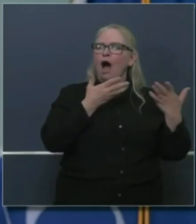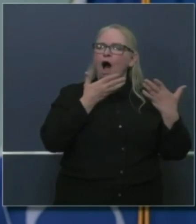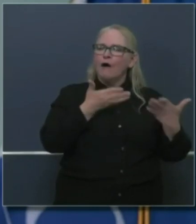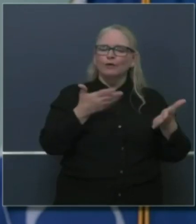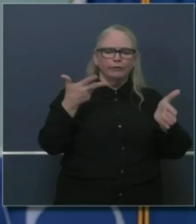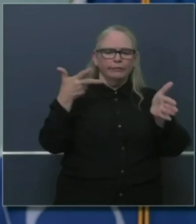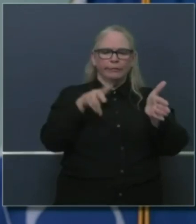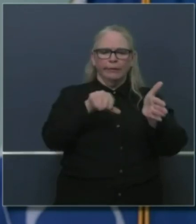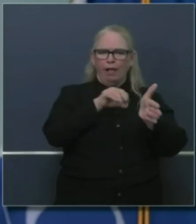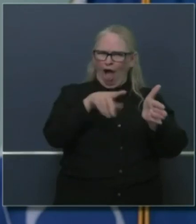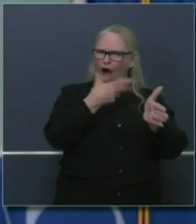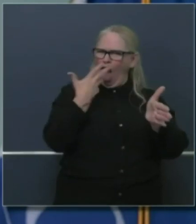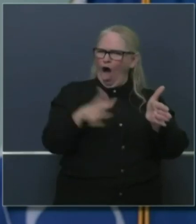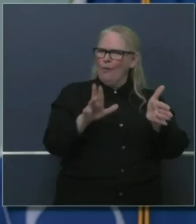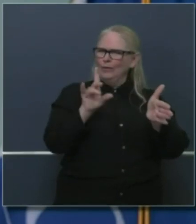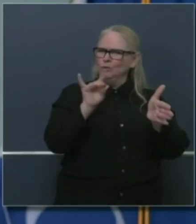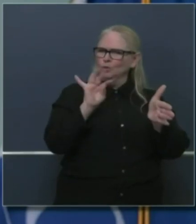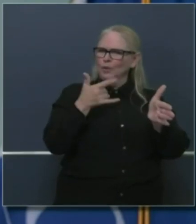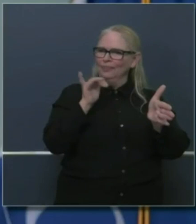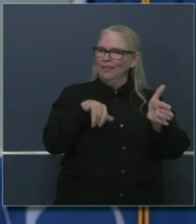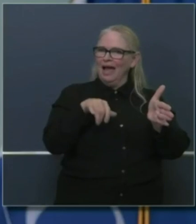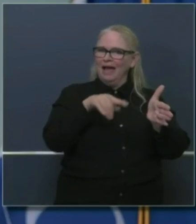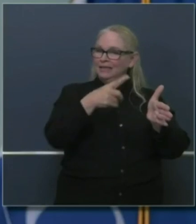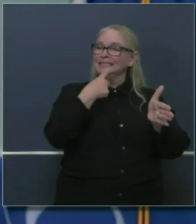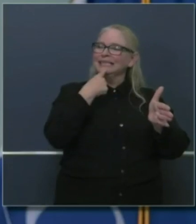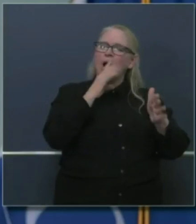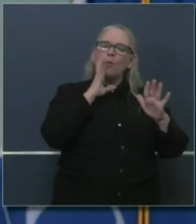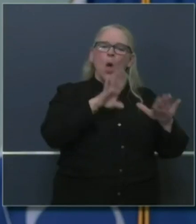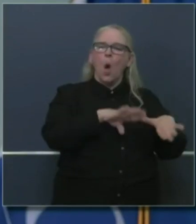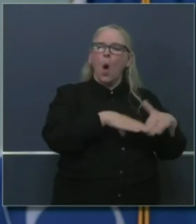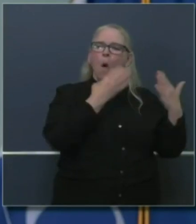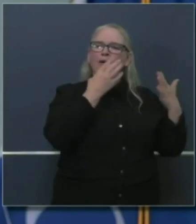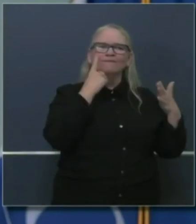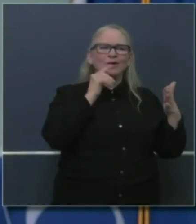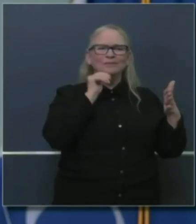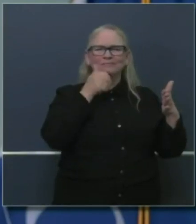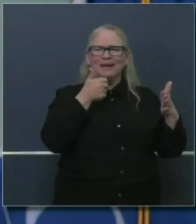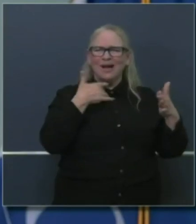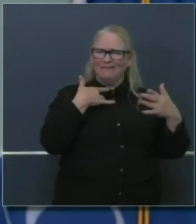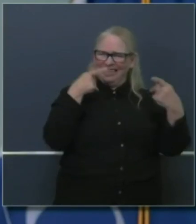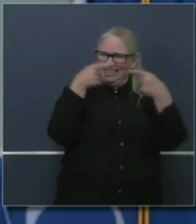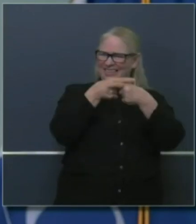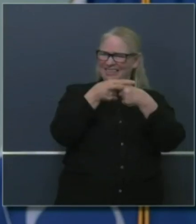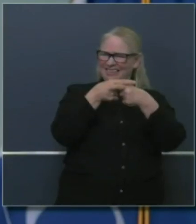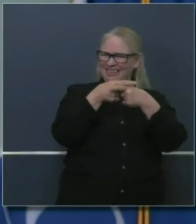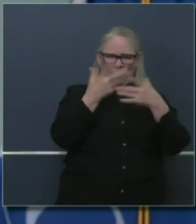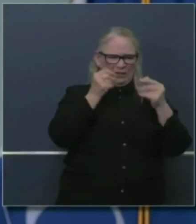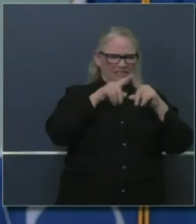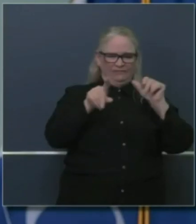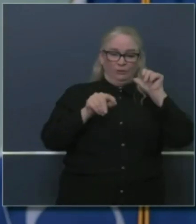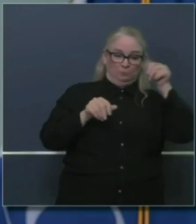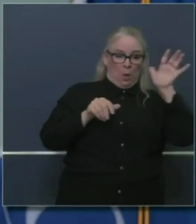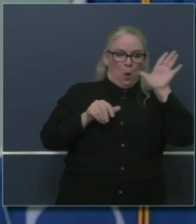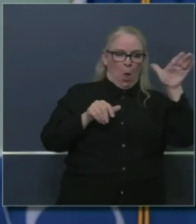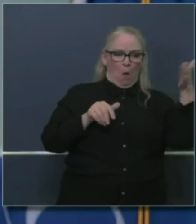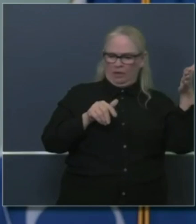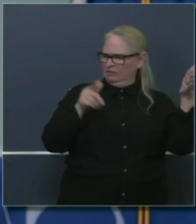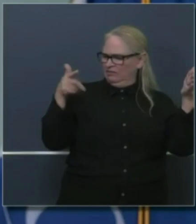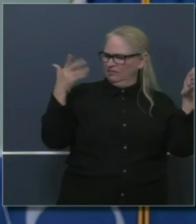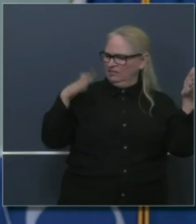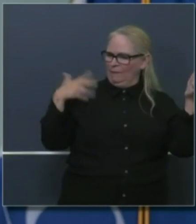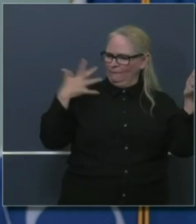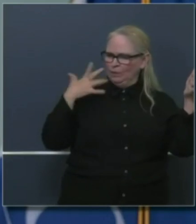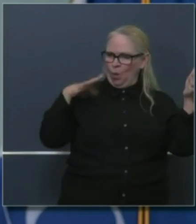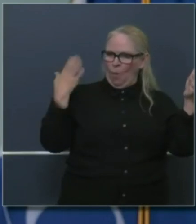symbolic shift of the beginning of the reopening of California, what is actually going to be any different tomorrow? Well, now they'll have health guidelines that